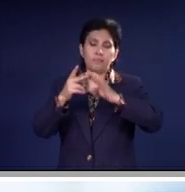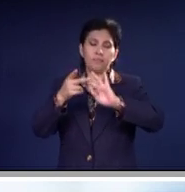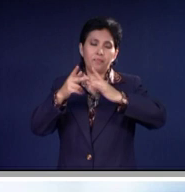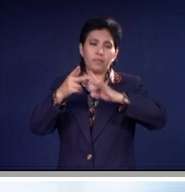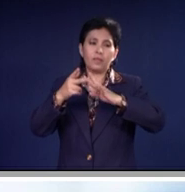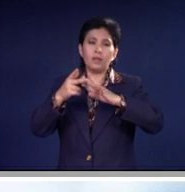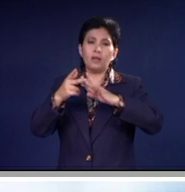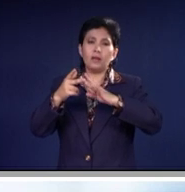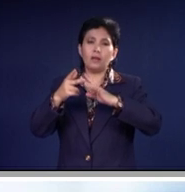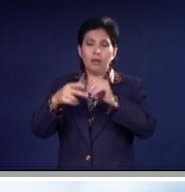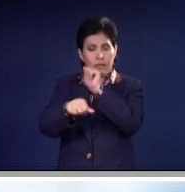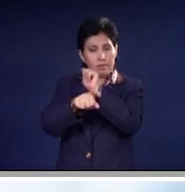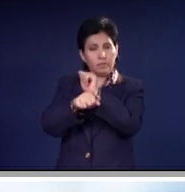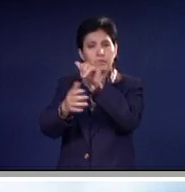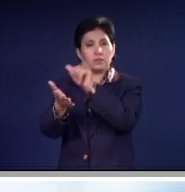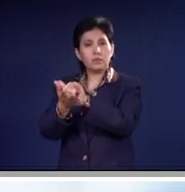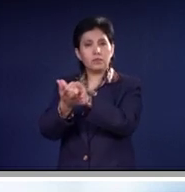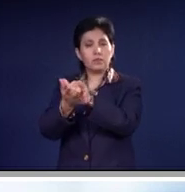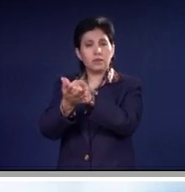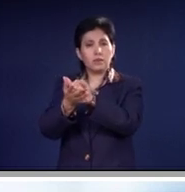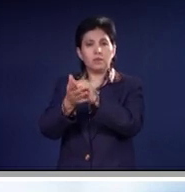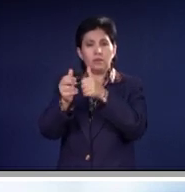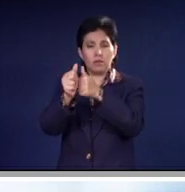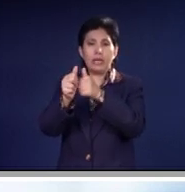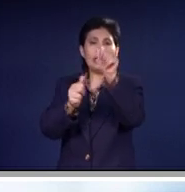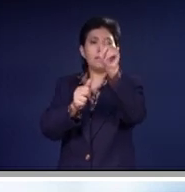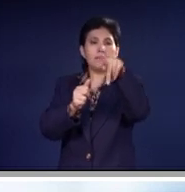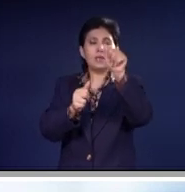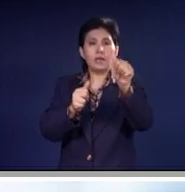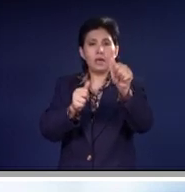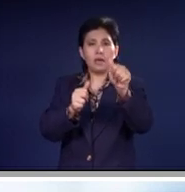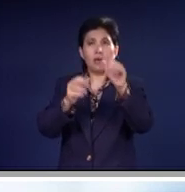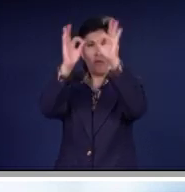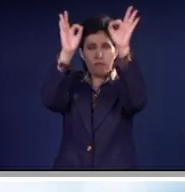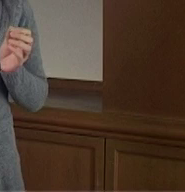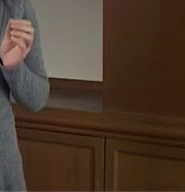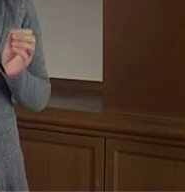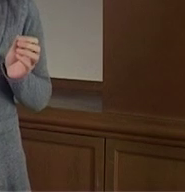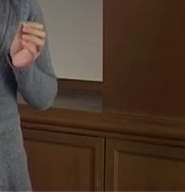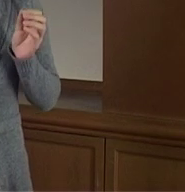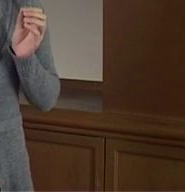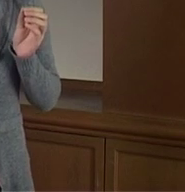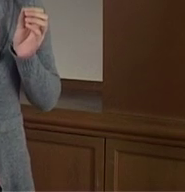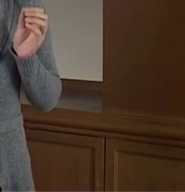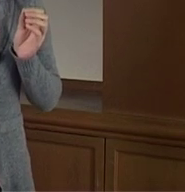also adhere to the APA format. APA refers to